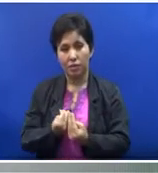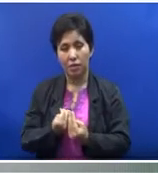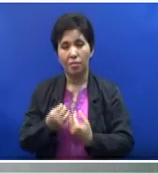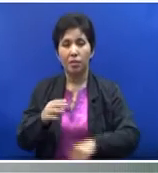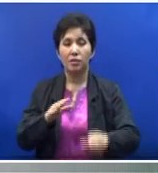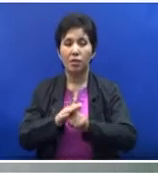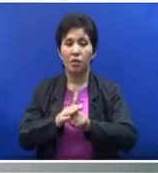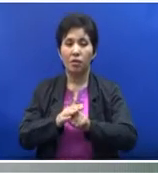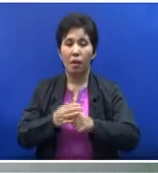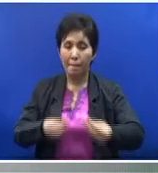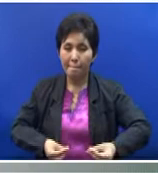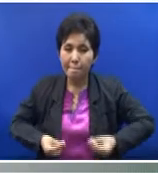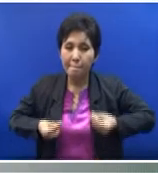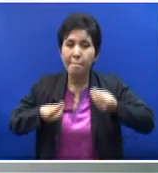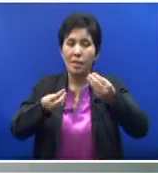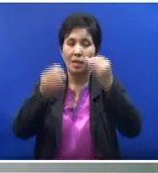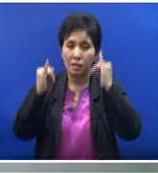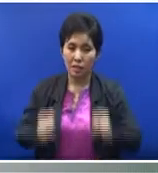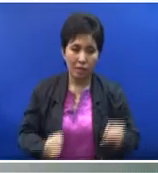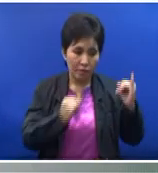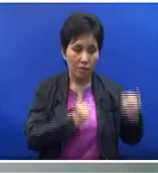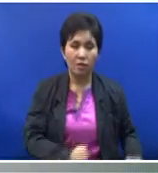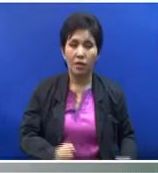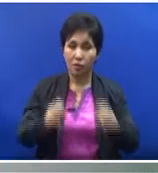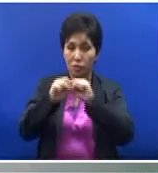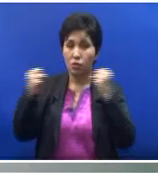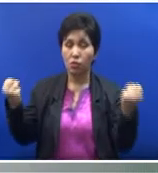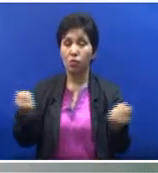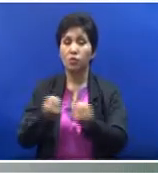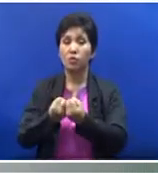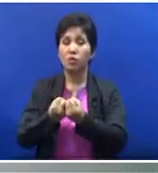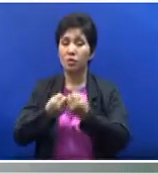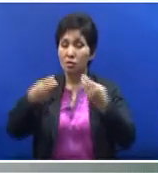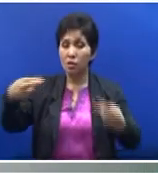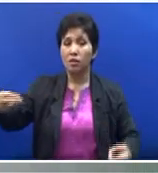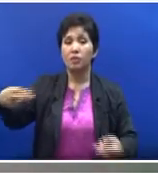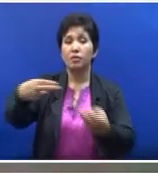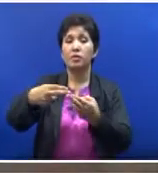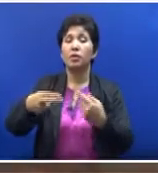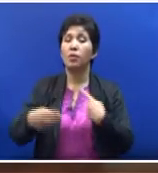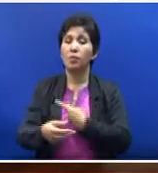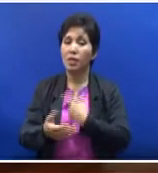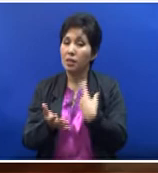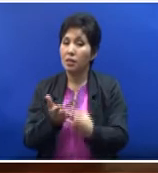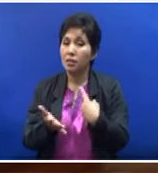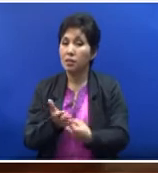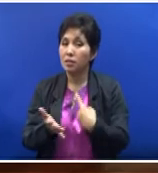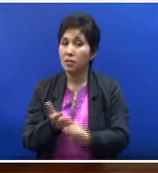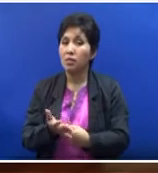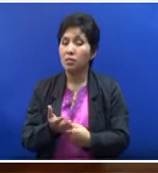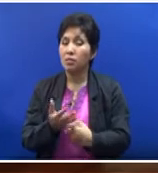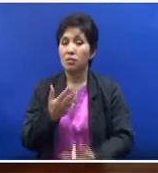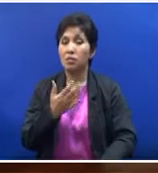positively contribute to individual and social well-being. So we have discussed earlier,